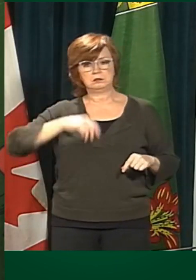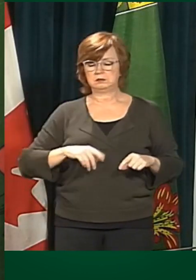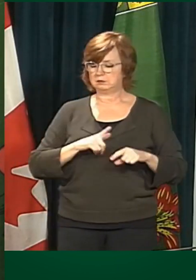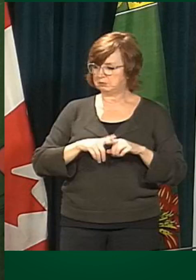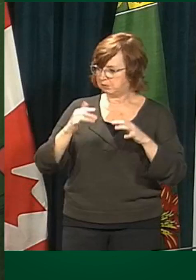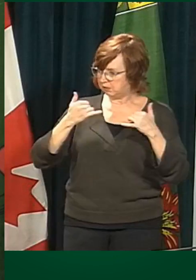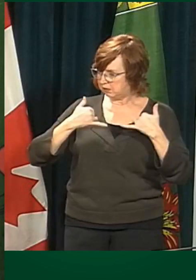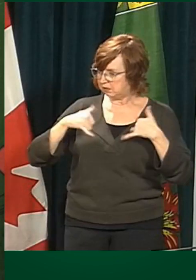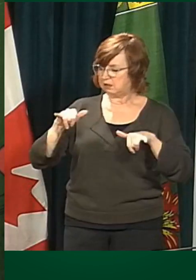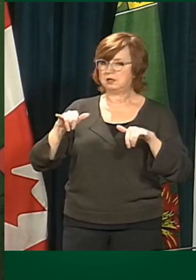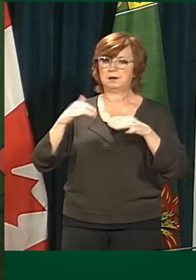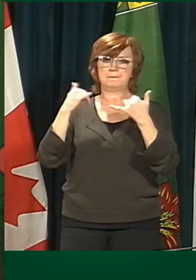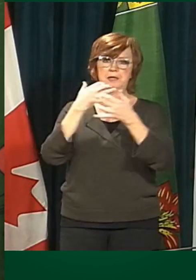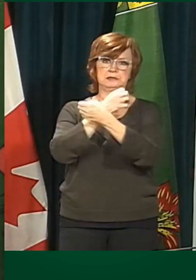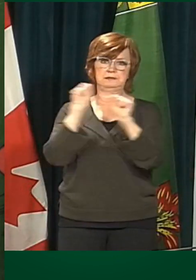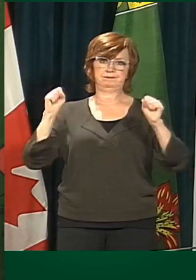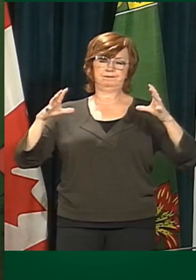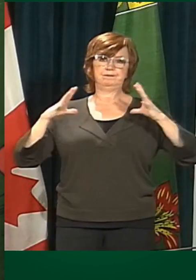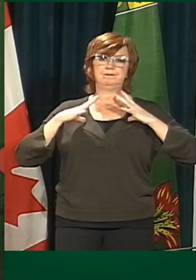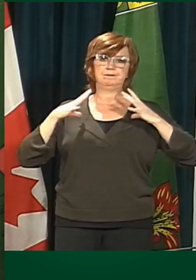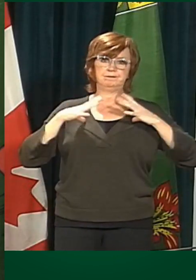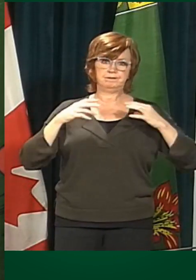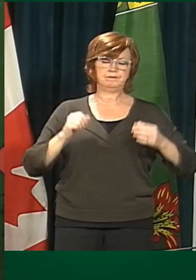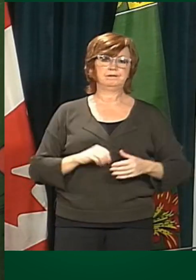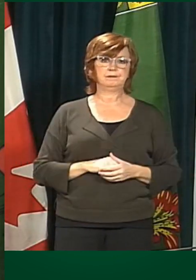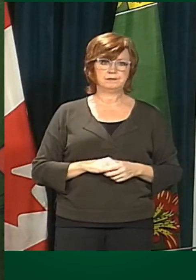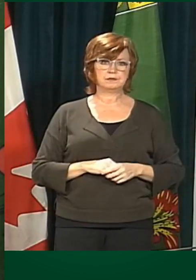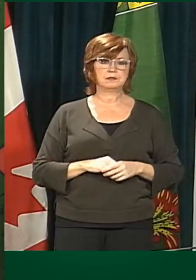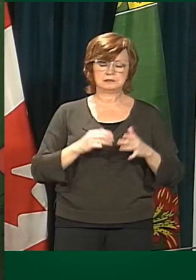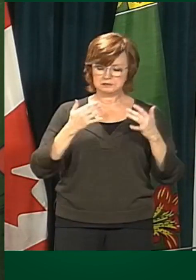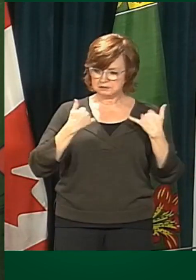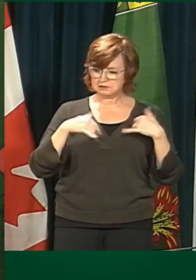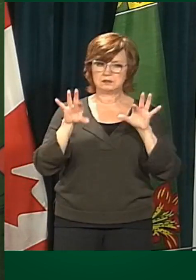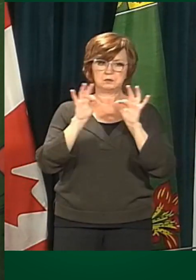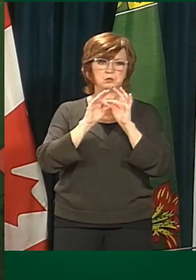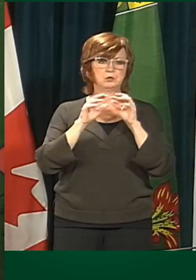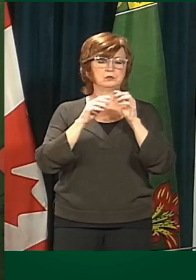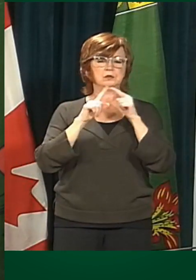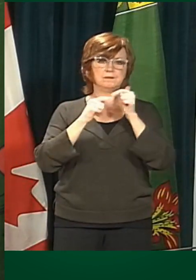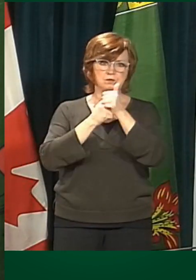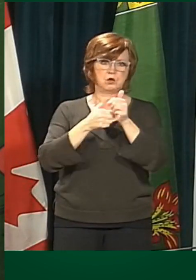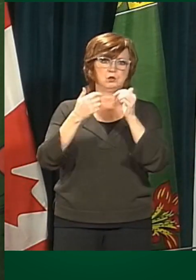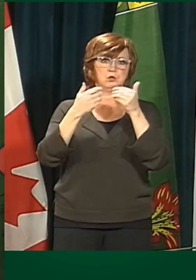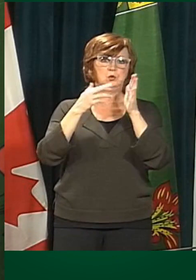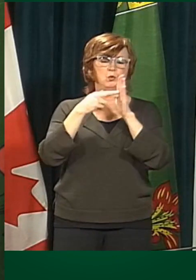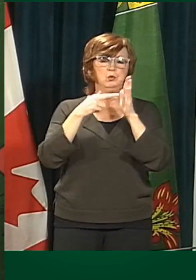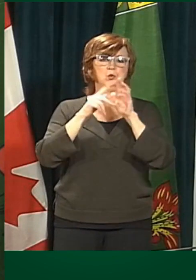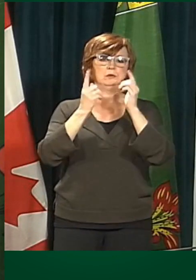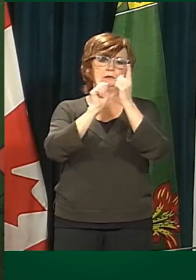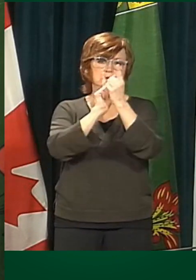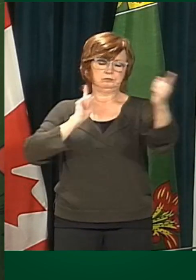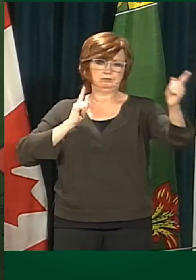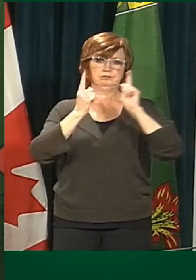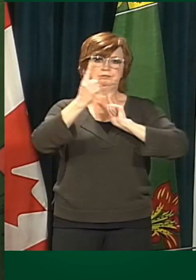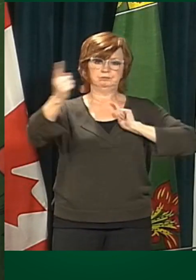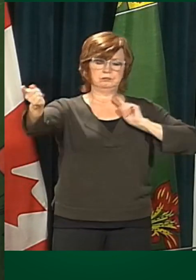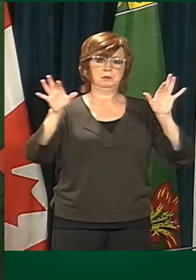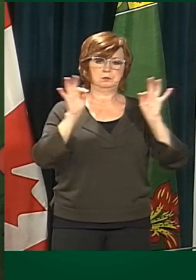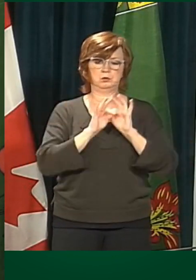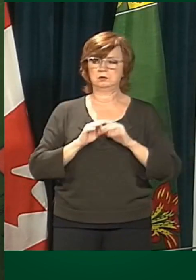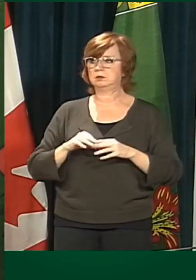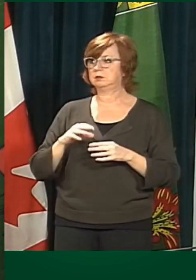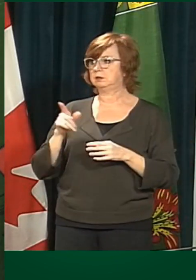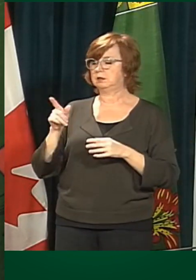practicing physical distancing at all times continues to be important. Do you have a follow-up, Lisa?